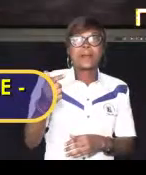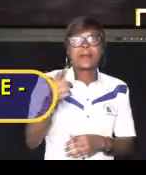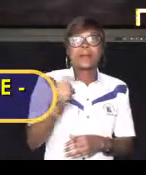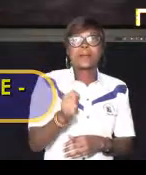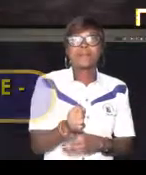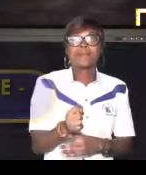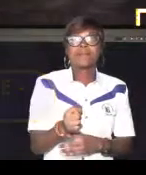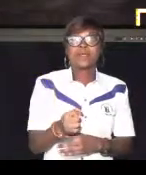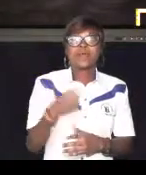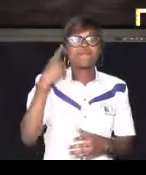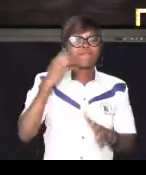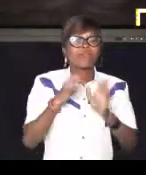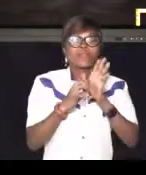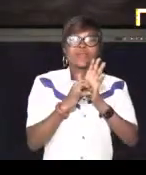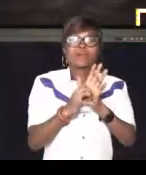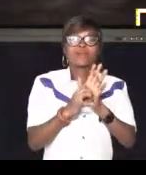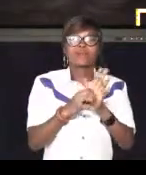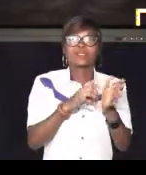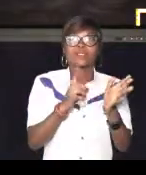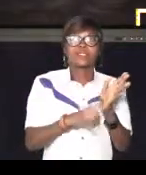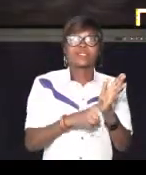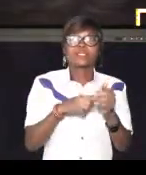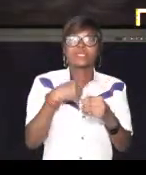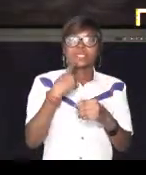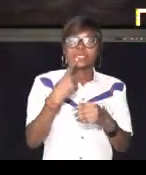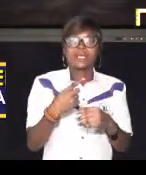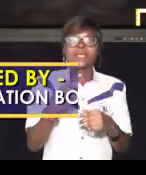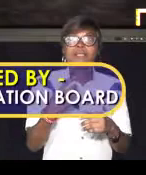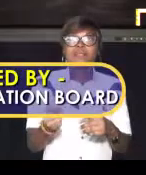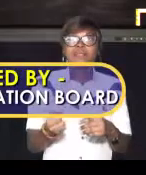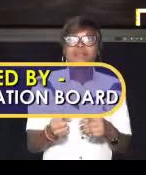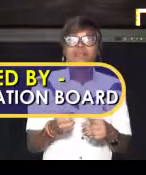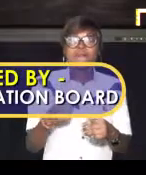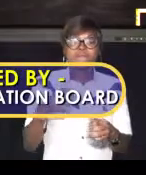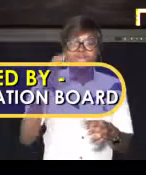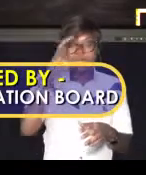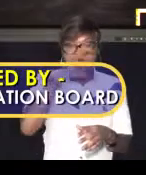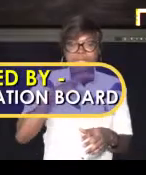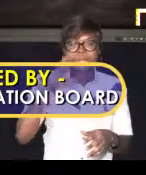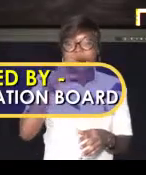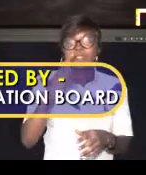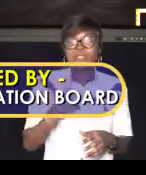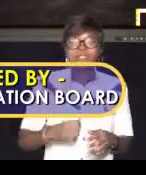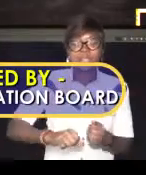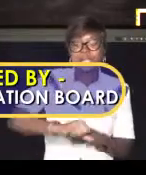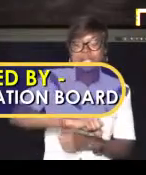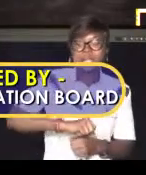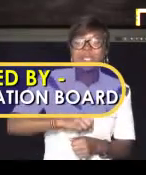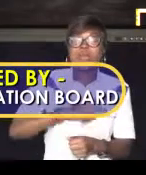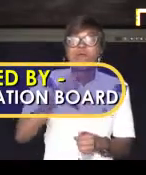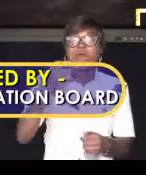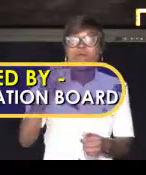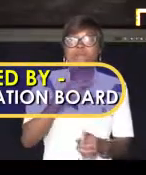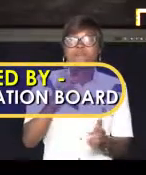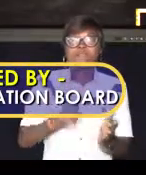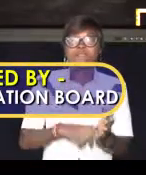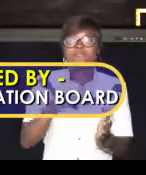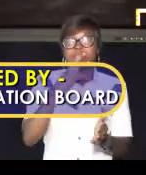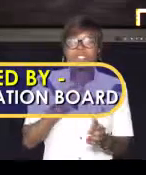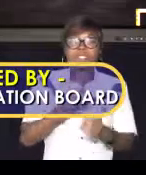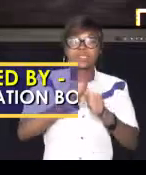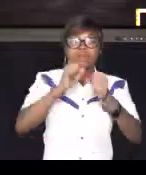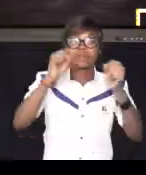Okay, so for example, this says find the area of this rectangle, and the length of this rectangle is